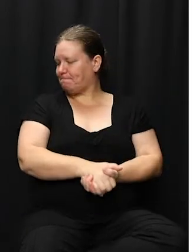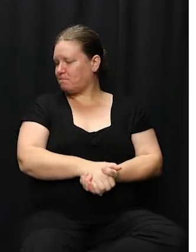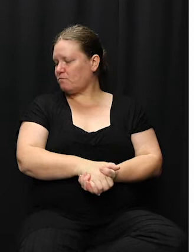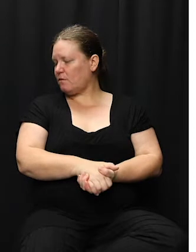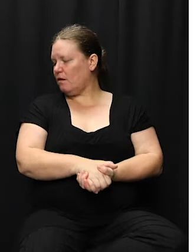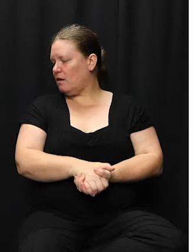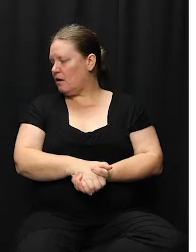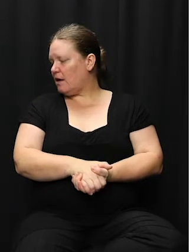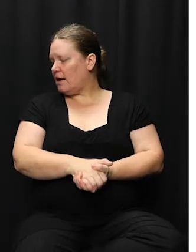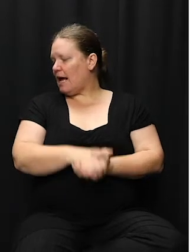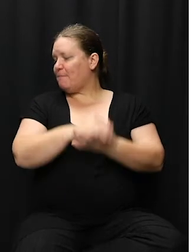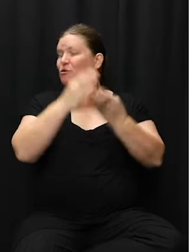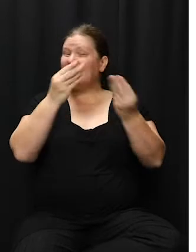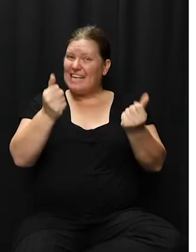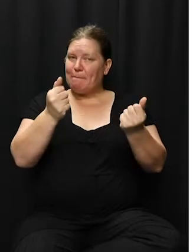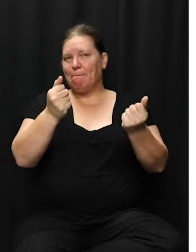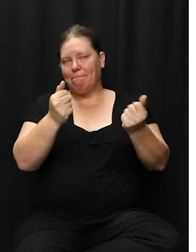child.